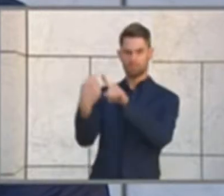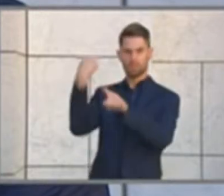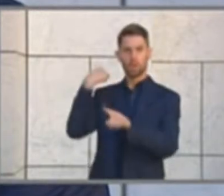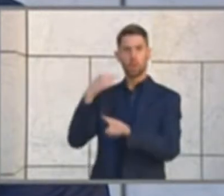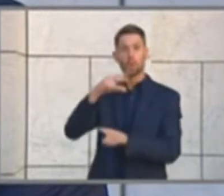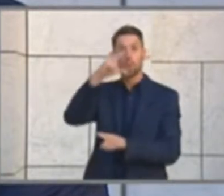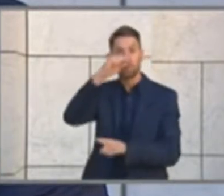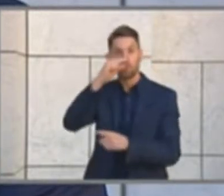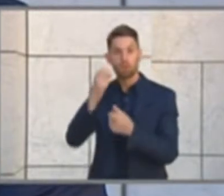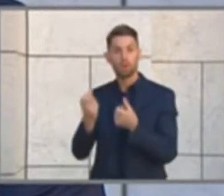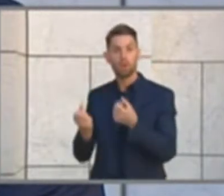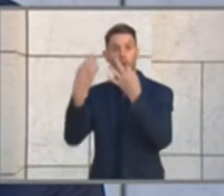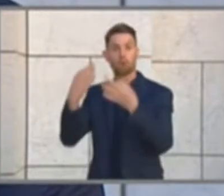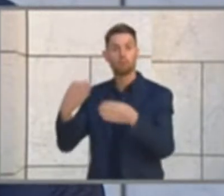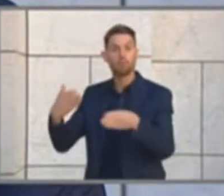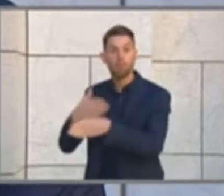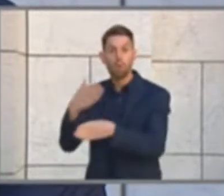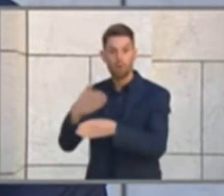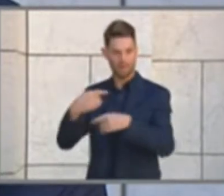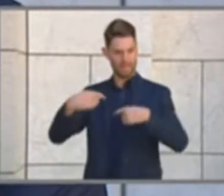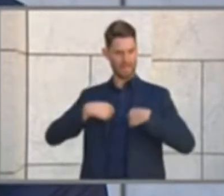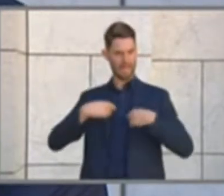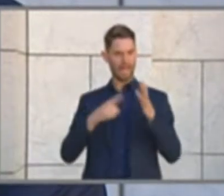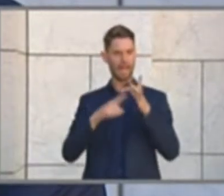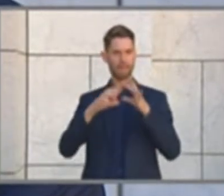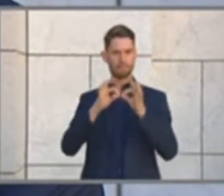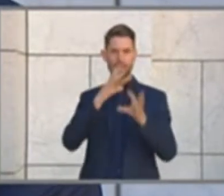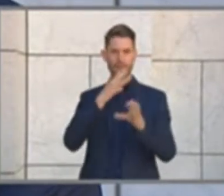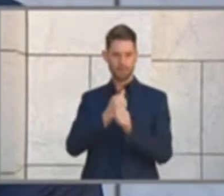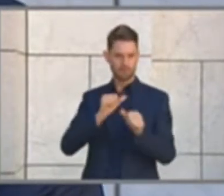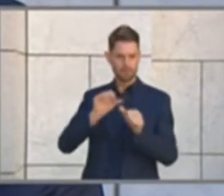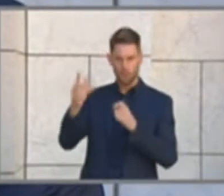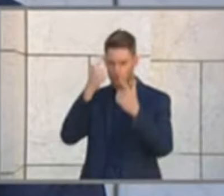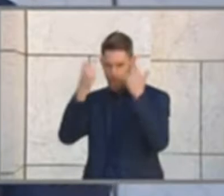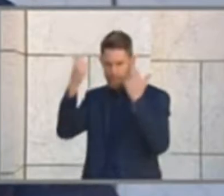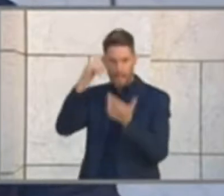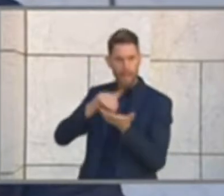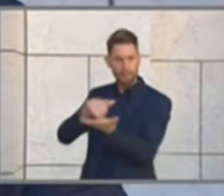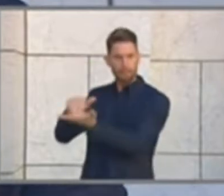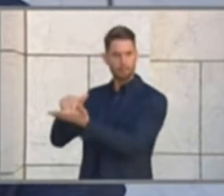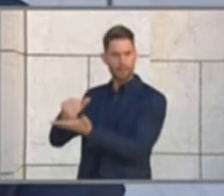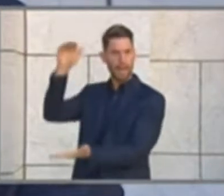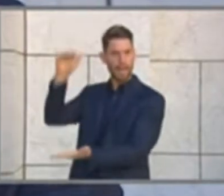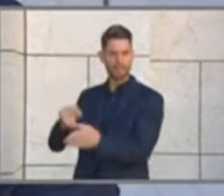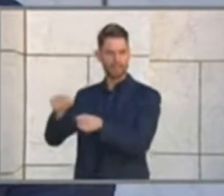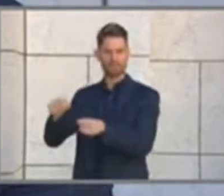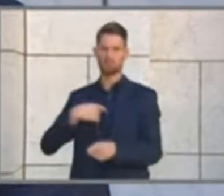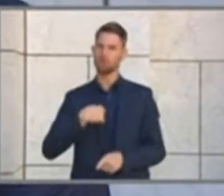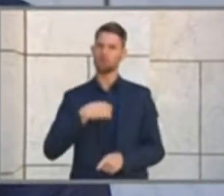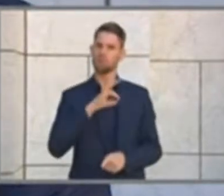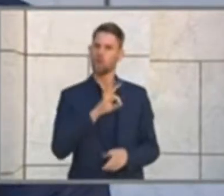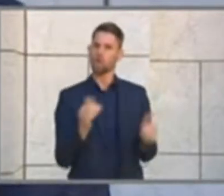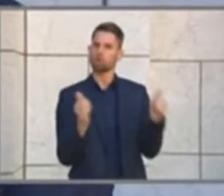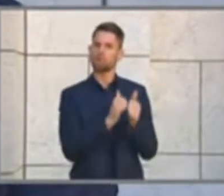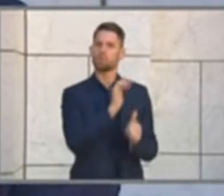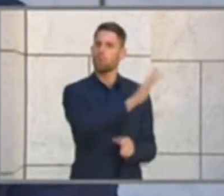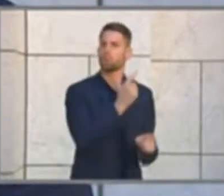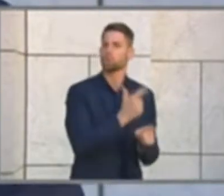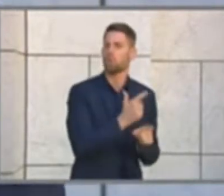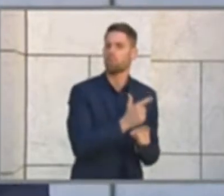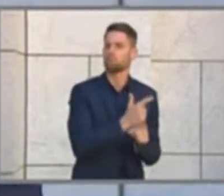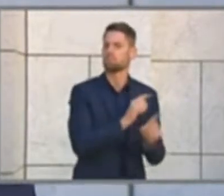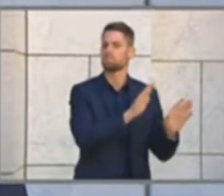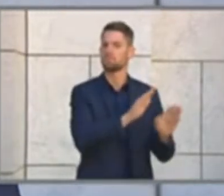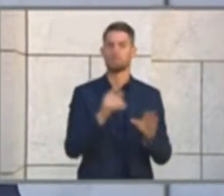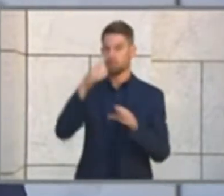youth unemployment under the policies we've put in place, including the ones that you referred to. So I'm sorry, I can't share your analysis. So if I don't share it,